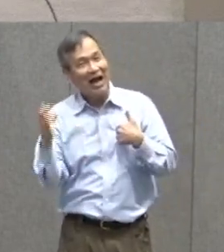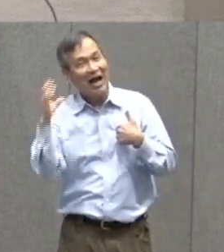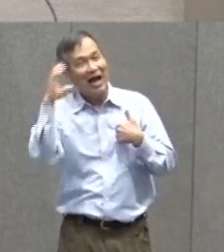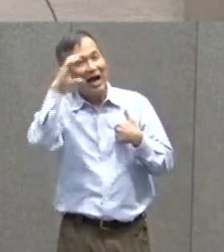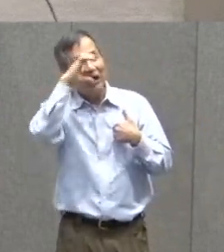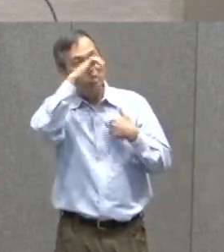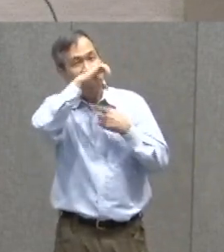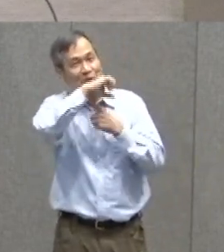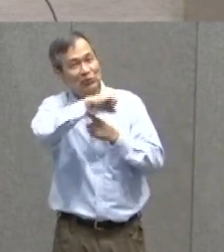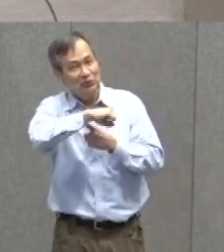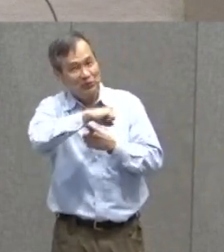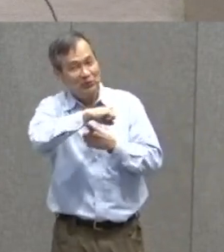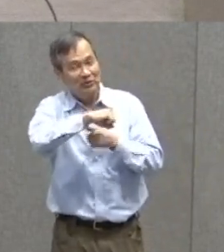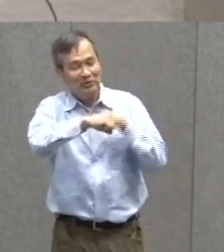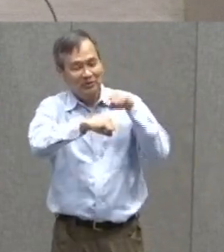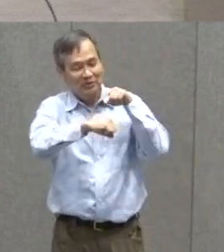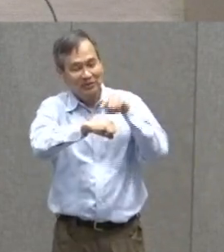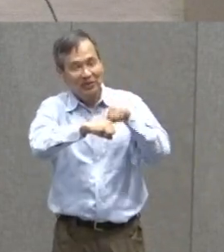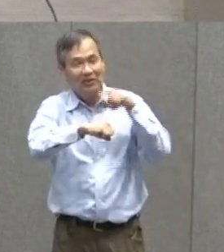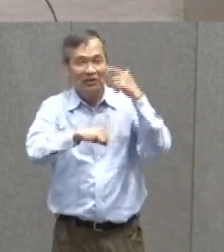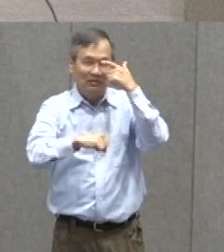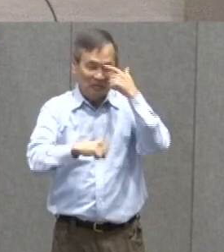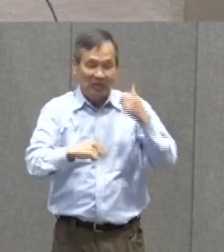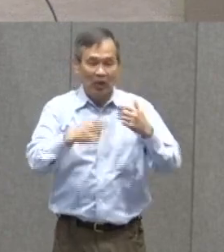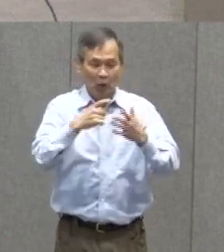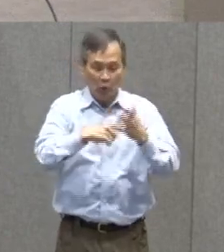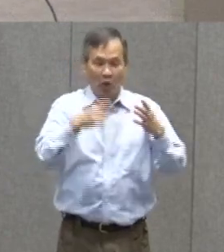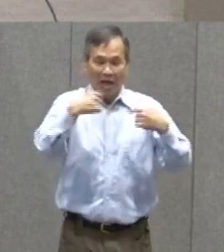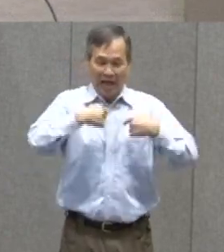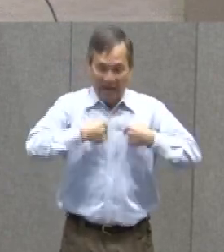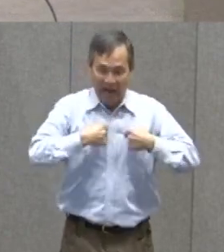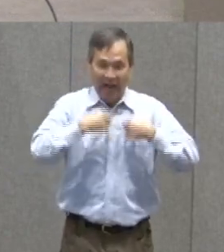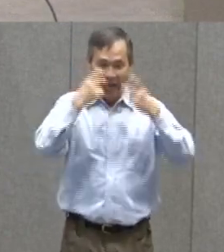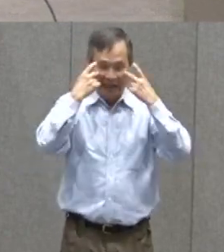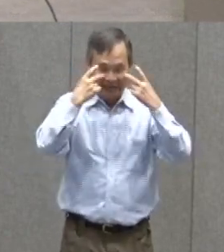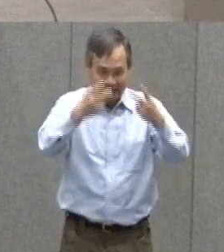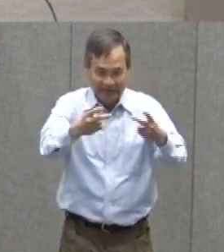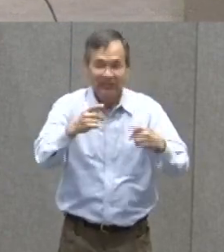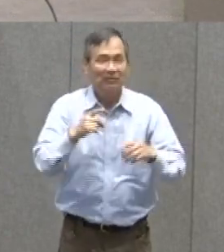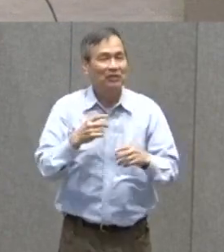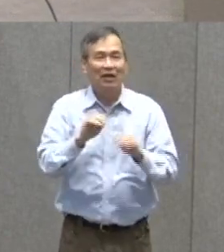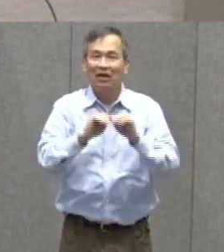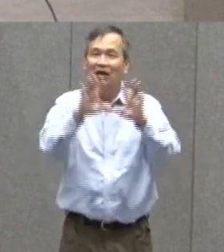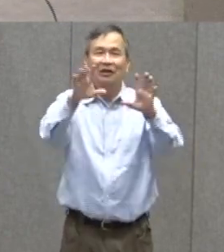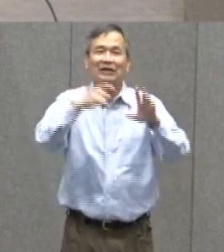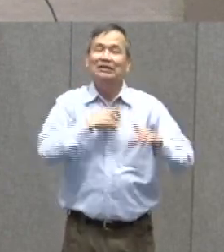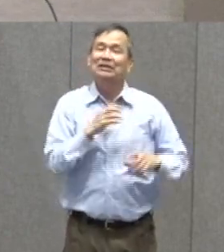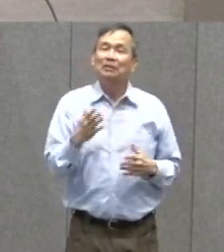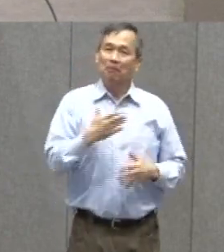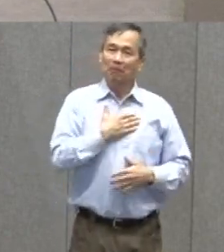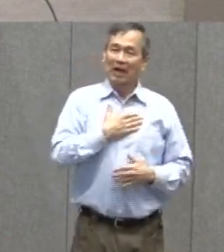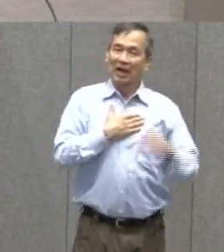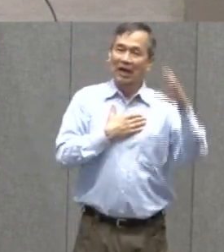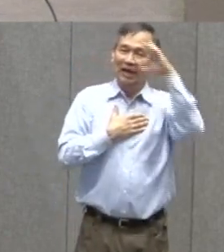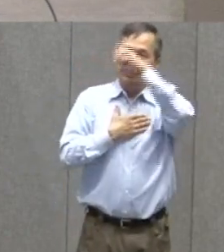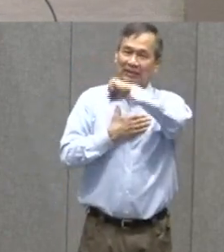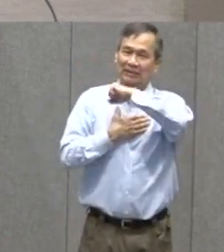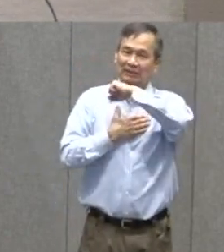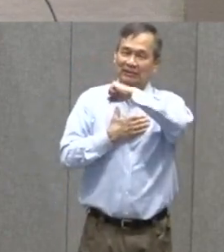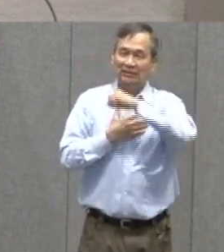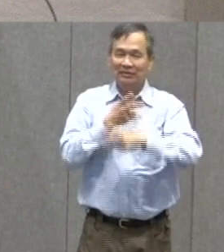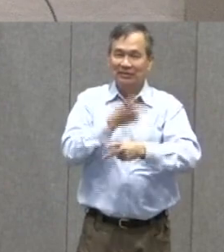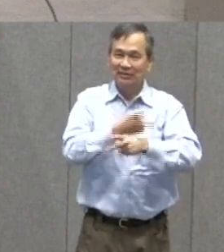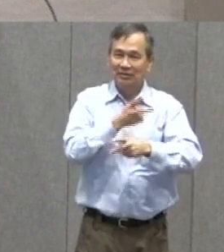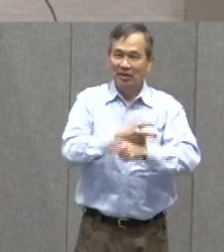is bored just because of what her site is, but again, it's it's a guess. It's a guess that I have. So we have to be